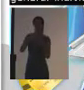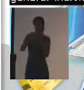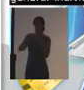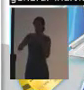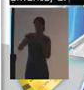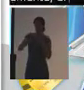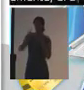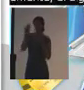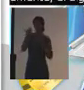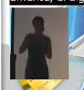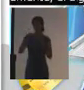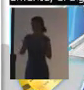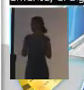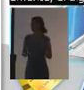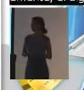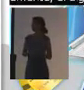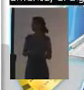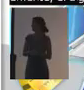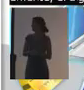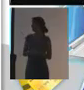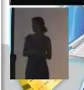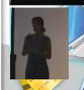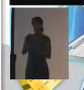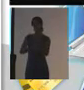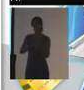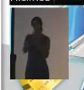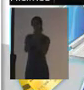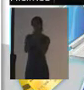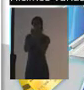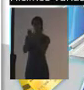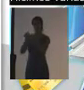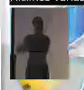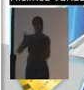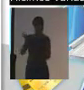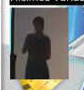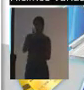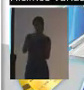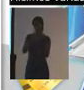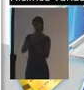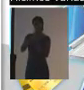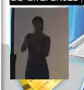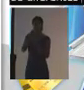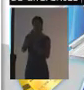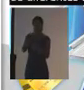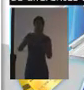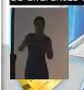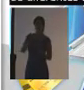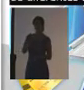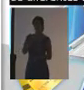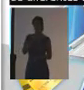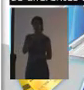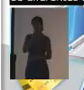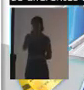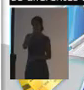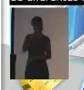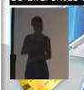similar individuals, and then the algorithm starts to work. We did different tests to see how different they